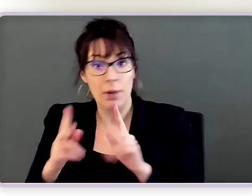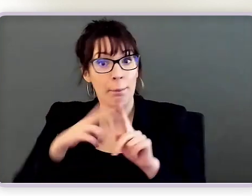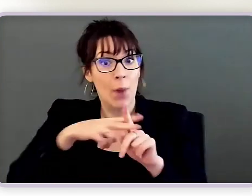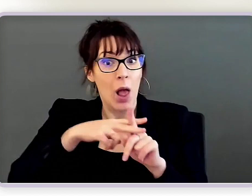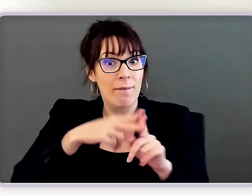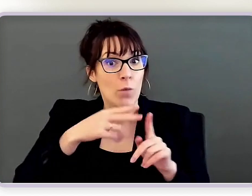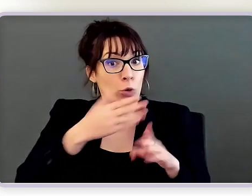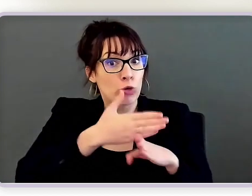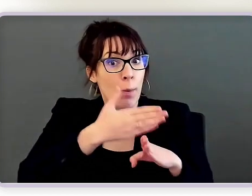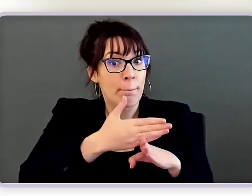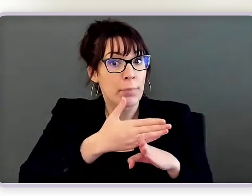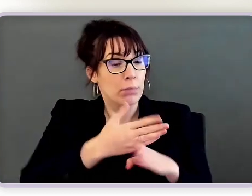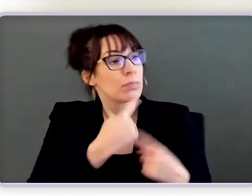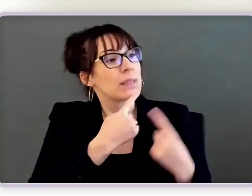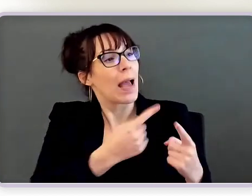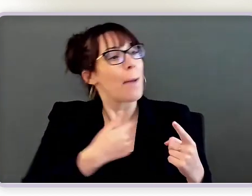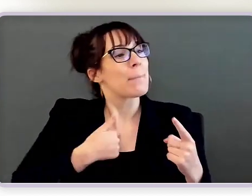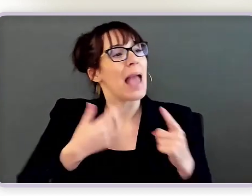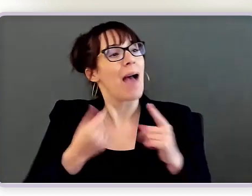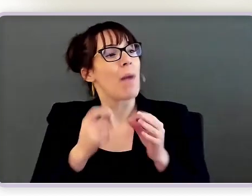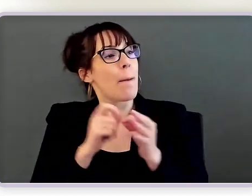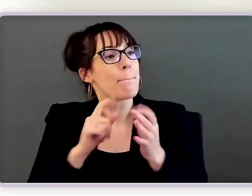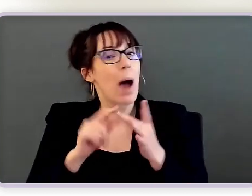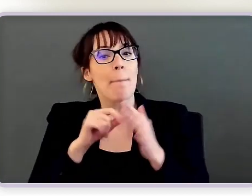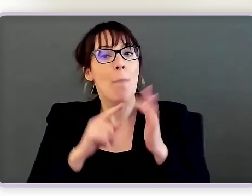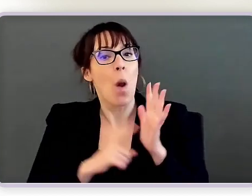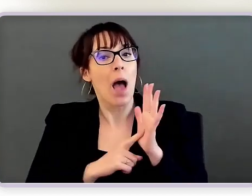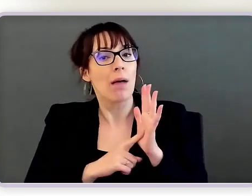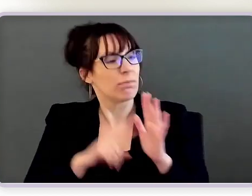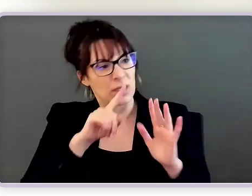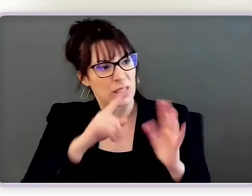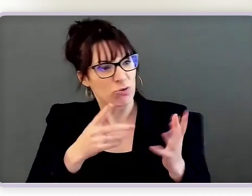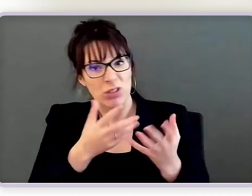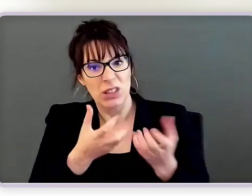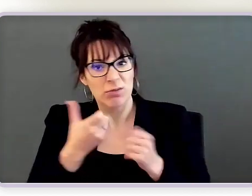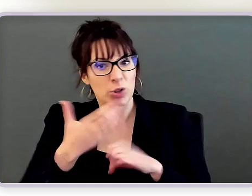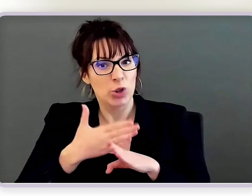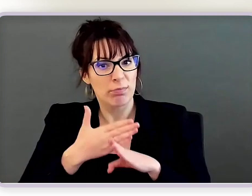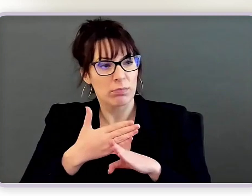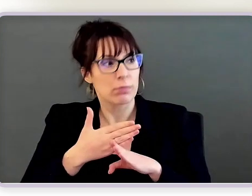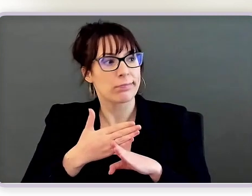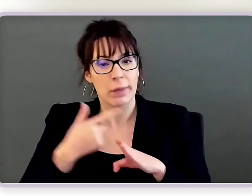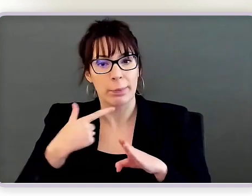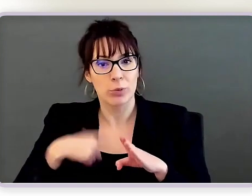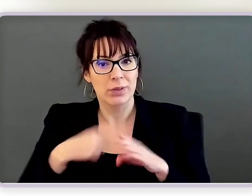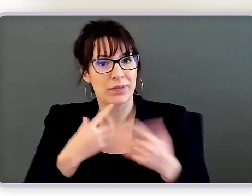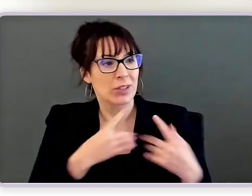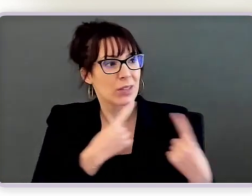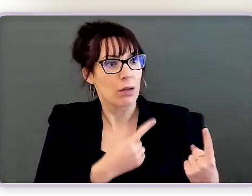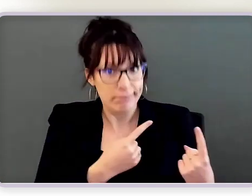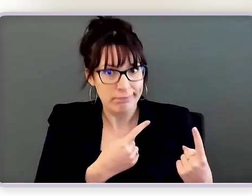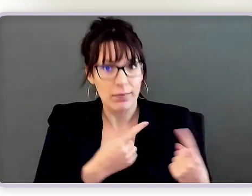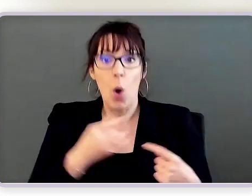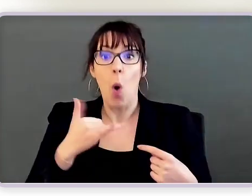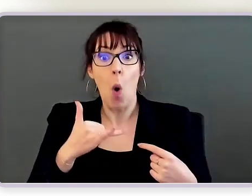disorder, or they weren't invited to the club dinner because they have Tourette's and the organisers were worried they might